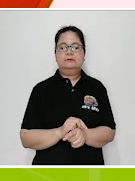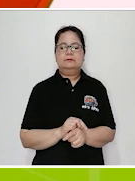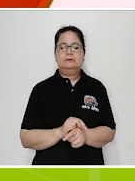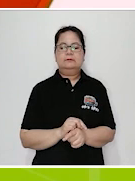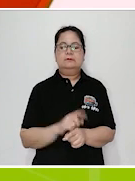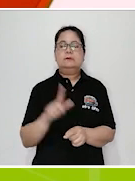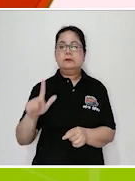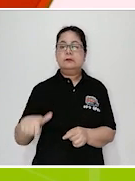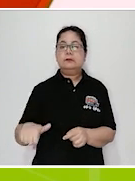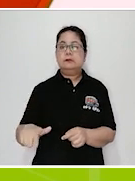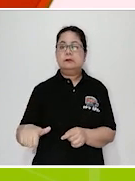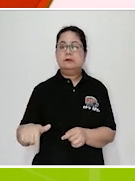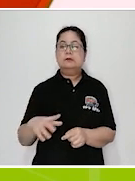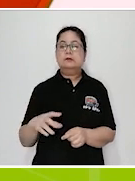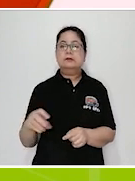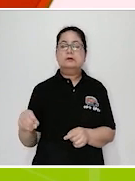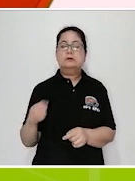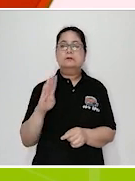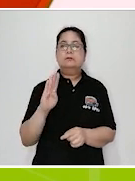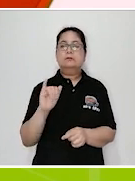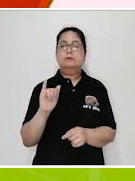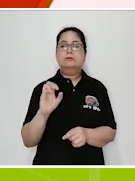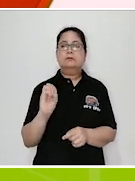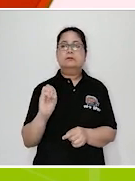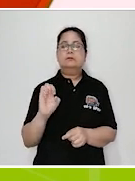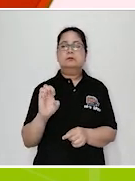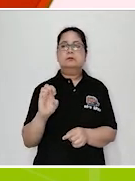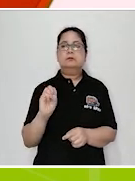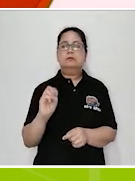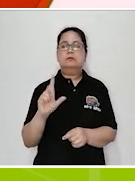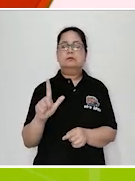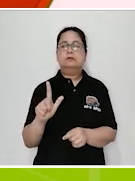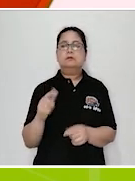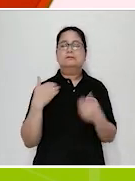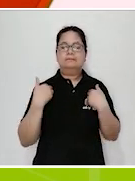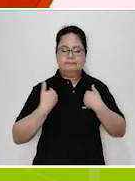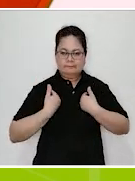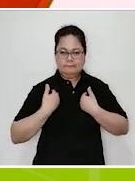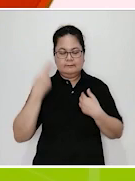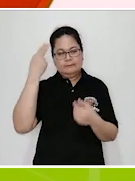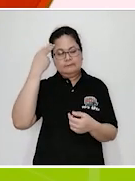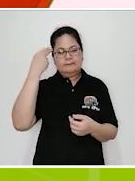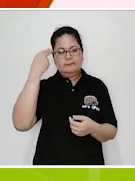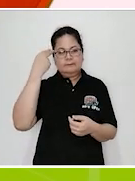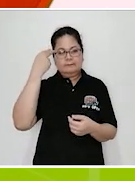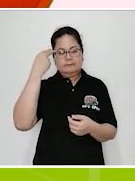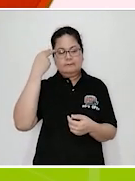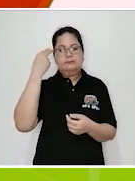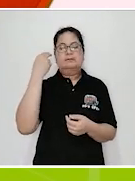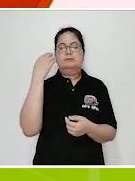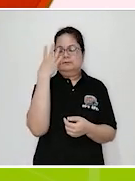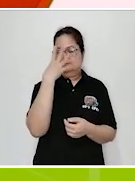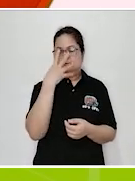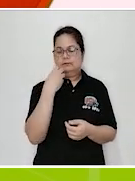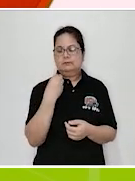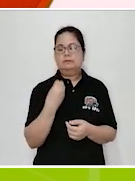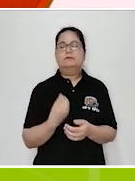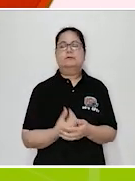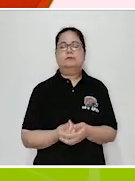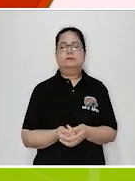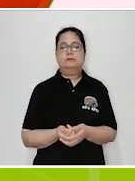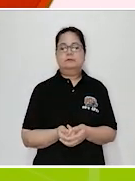It was late and Biol was tired. Her head felt a little woozy and